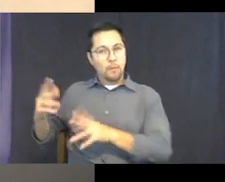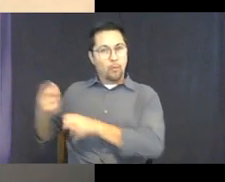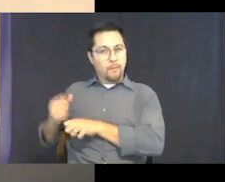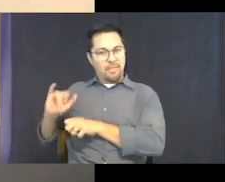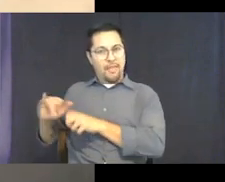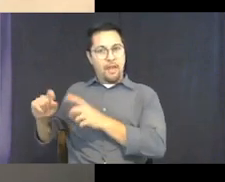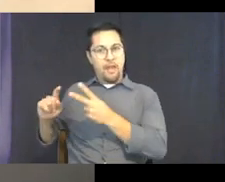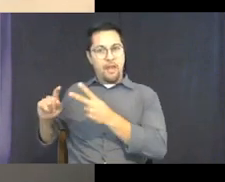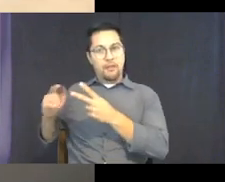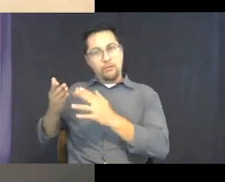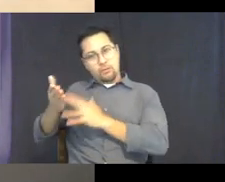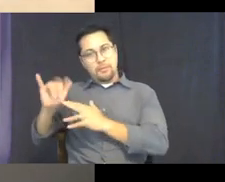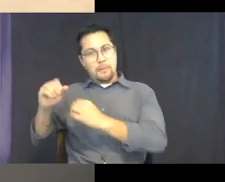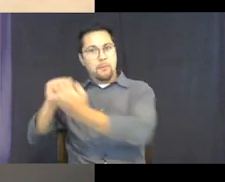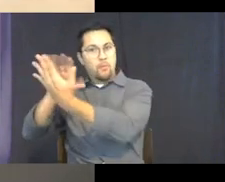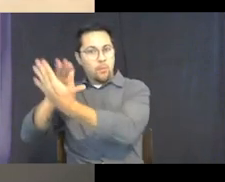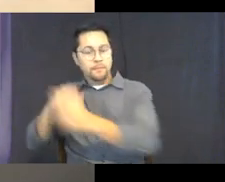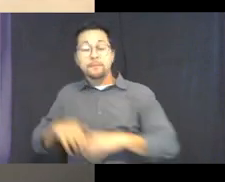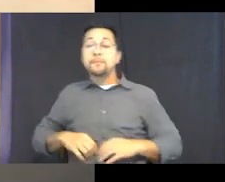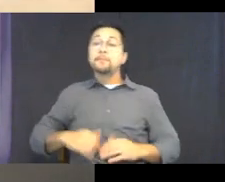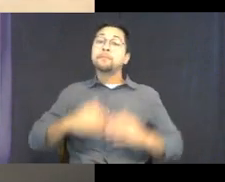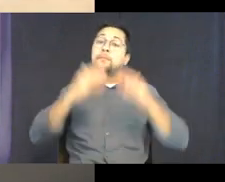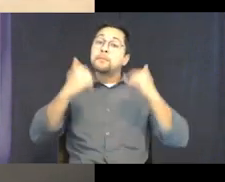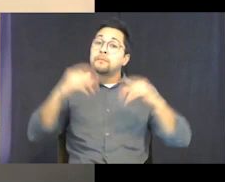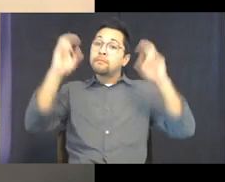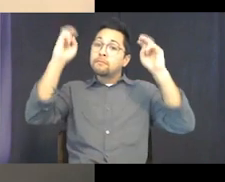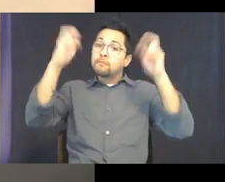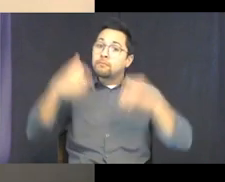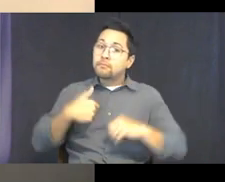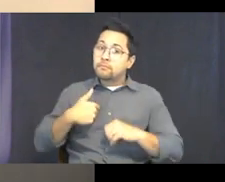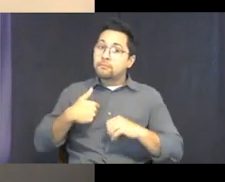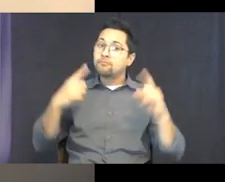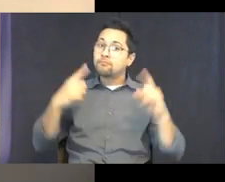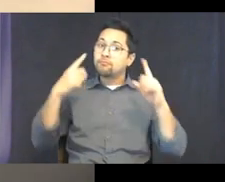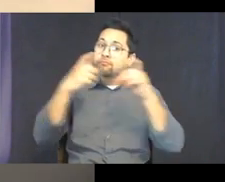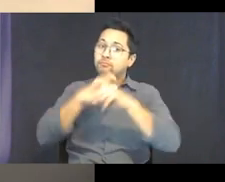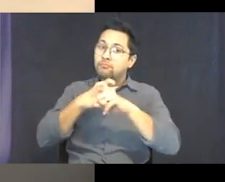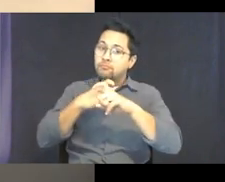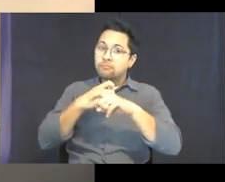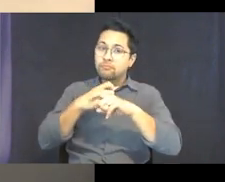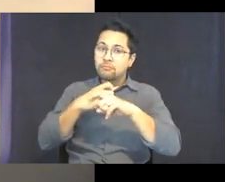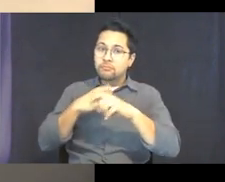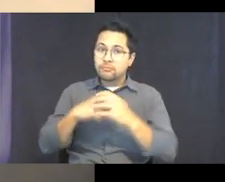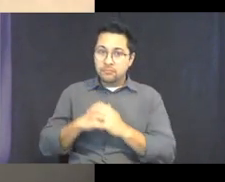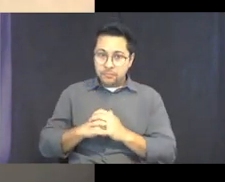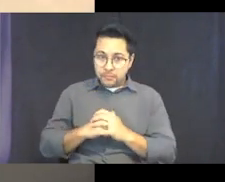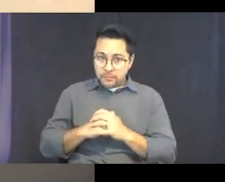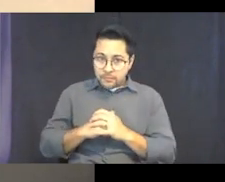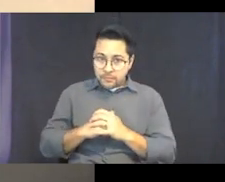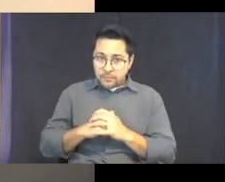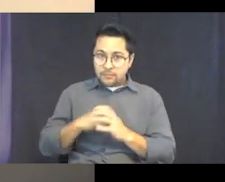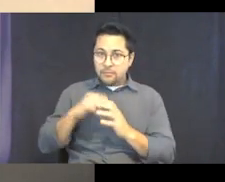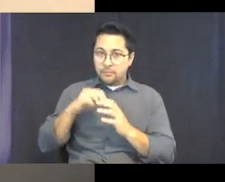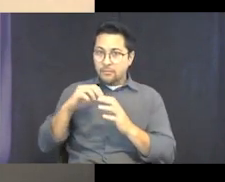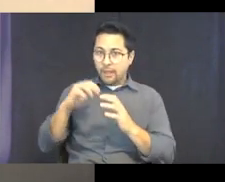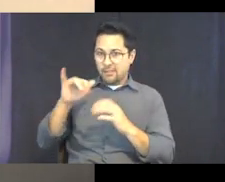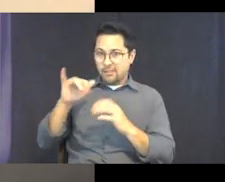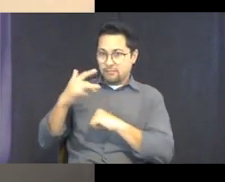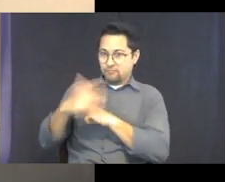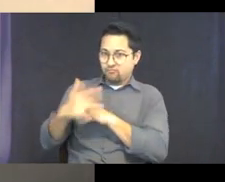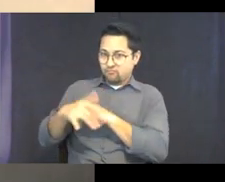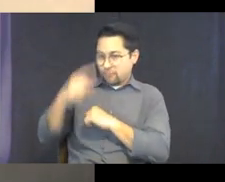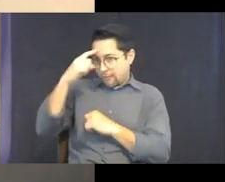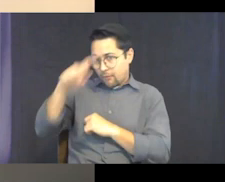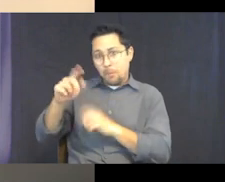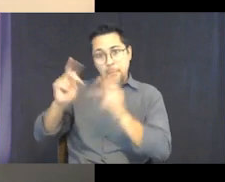that. The next topic I wanted to go over with you is the comprehensive array of behavioral health services that are available